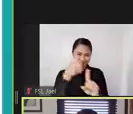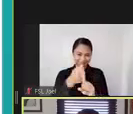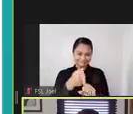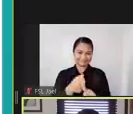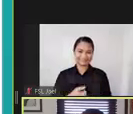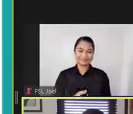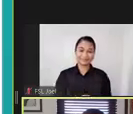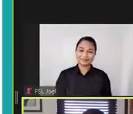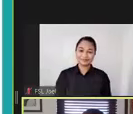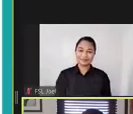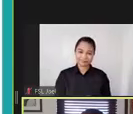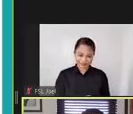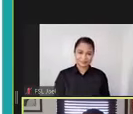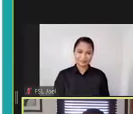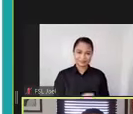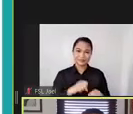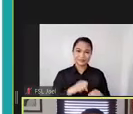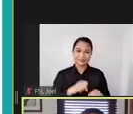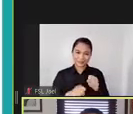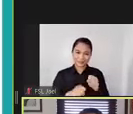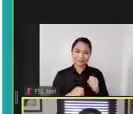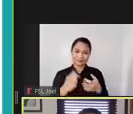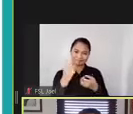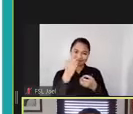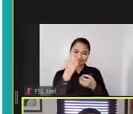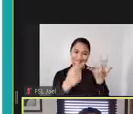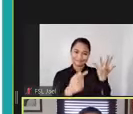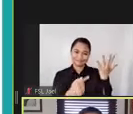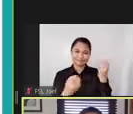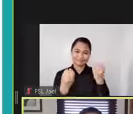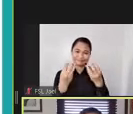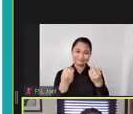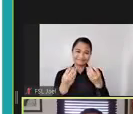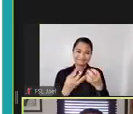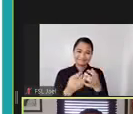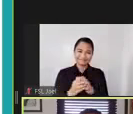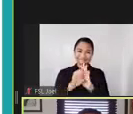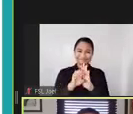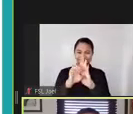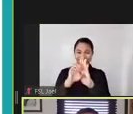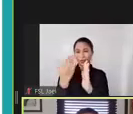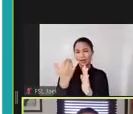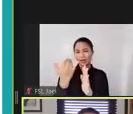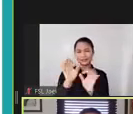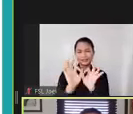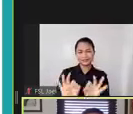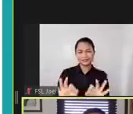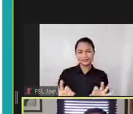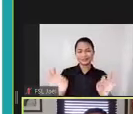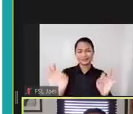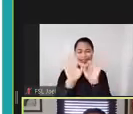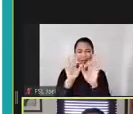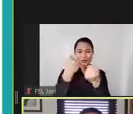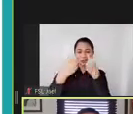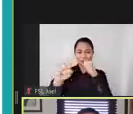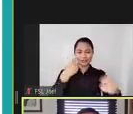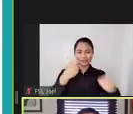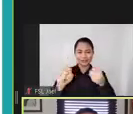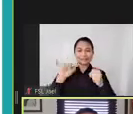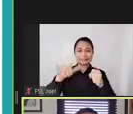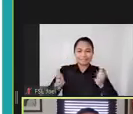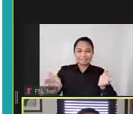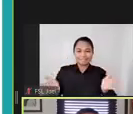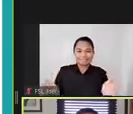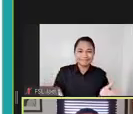we encourage. It's something that we push. We really believe in the power of sport to unify. And we